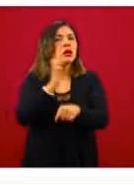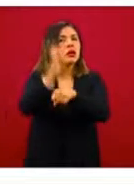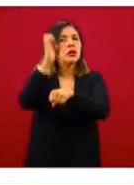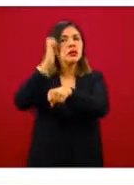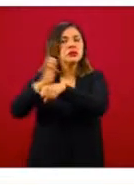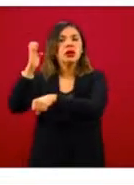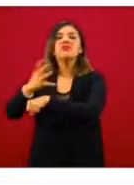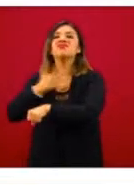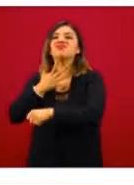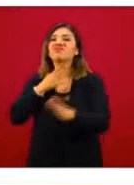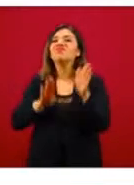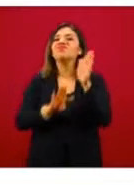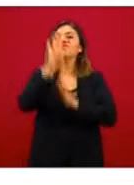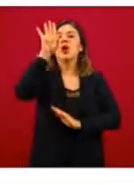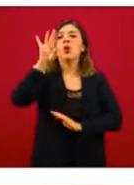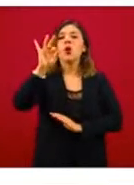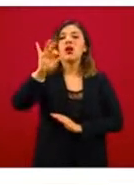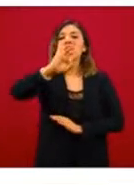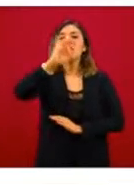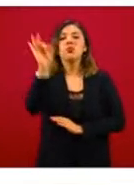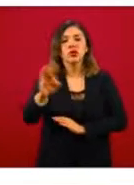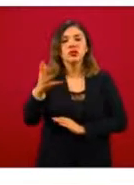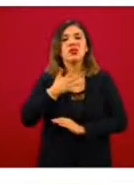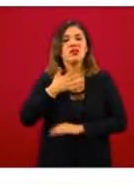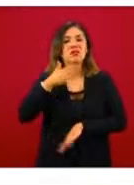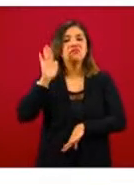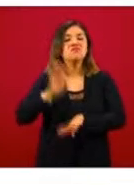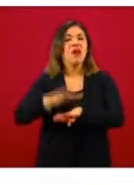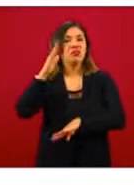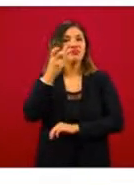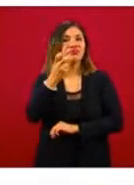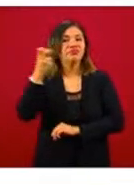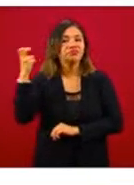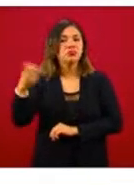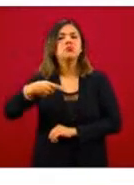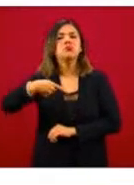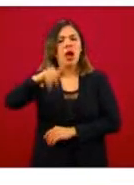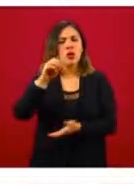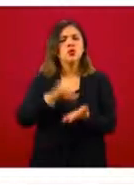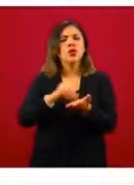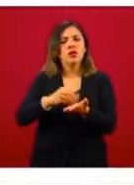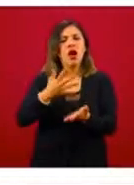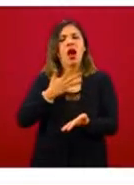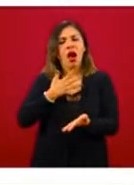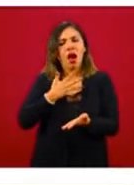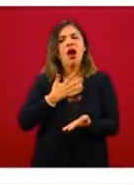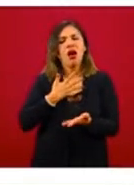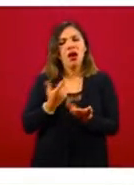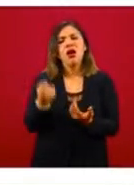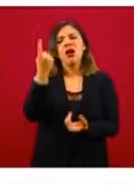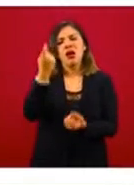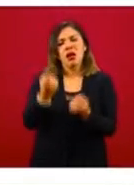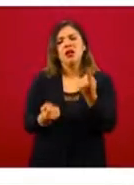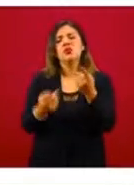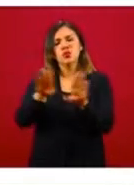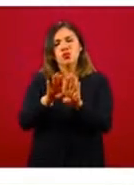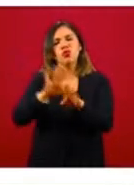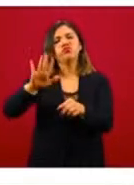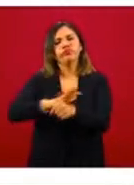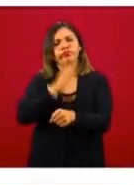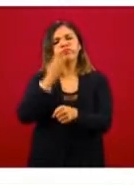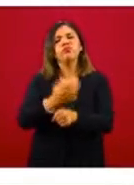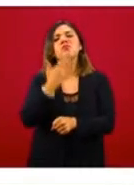that some states are now over 40% of their occupancy rates, but they still have quite